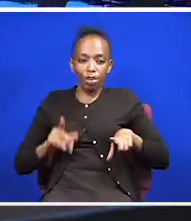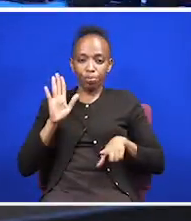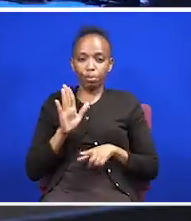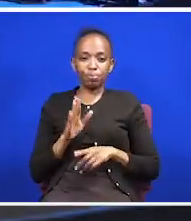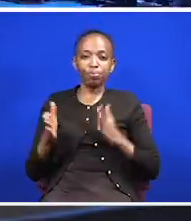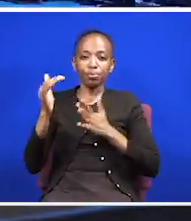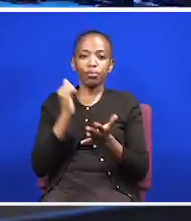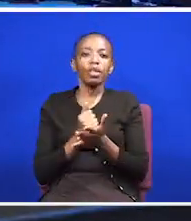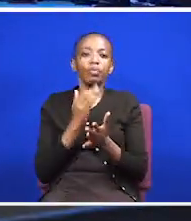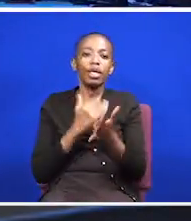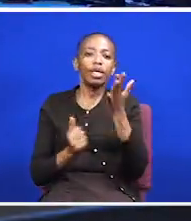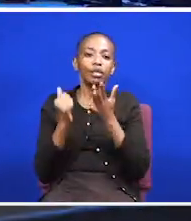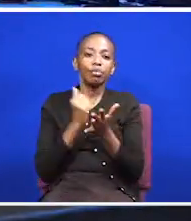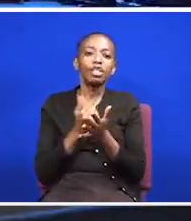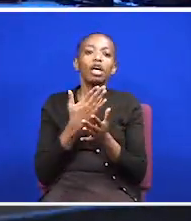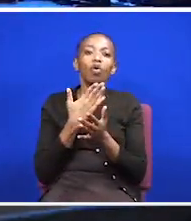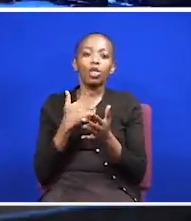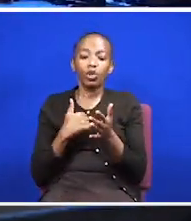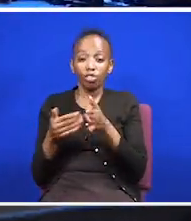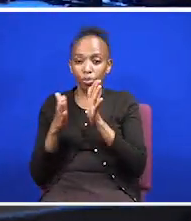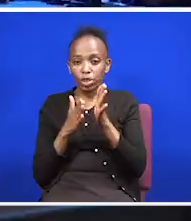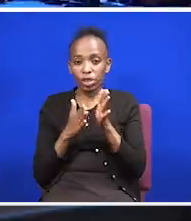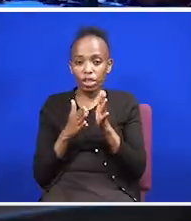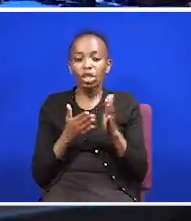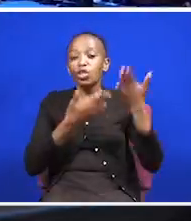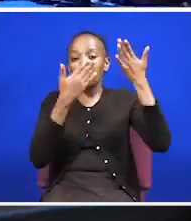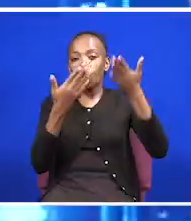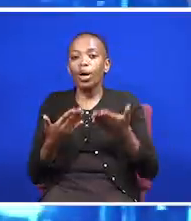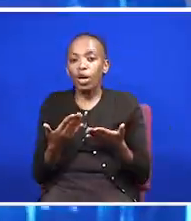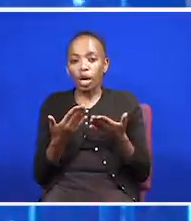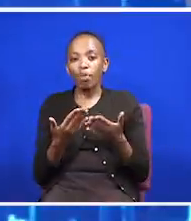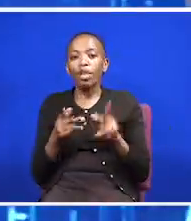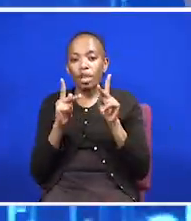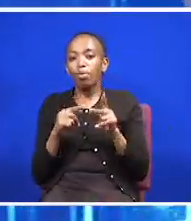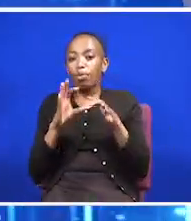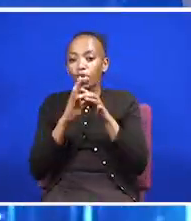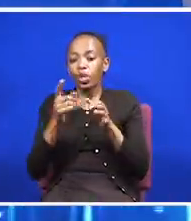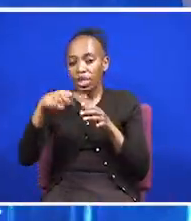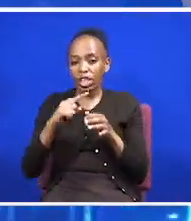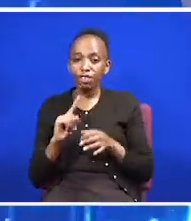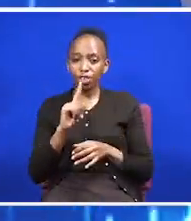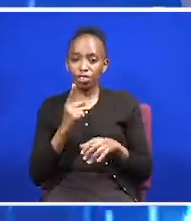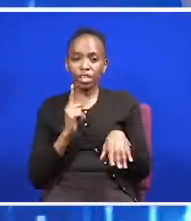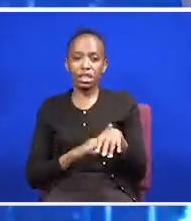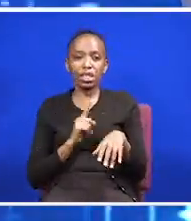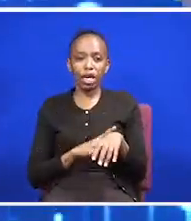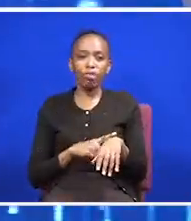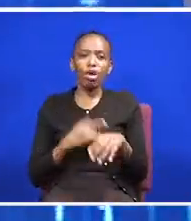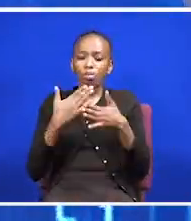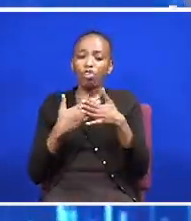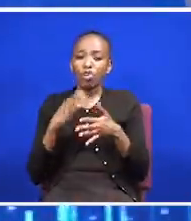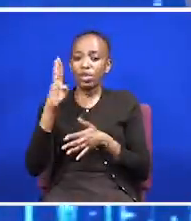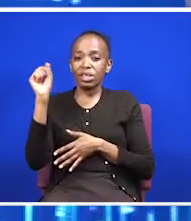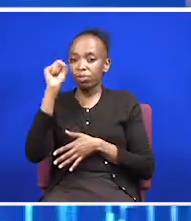life. Amen, amen. I want to take this opportunity to welcome those who are joining us for the very, very first time. You have never